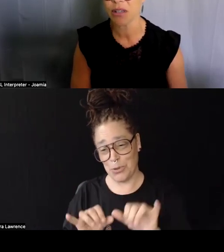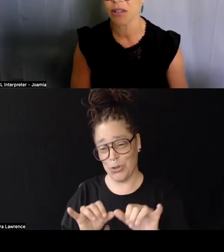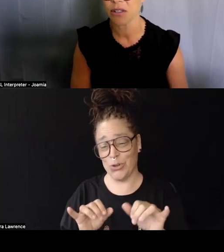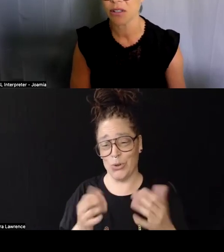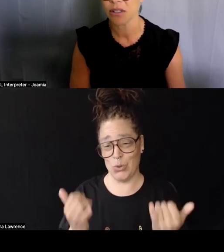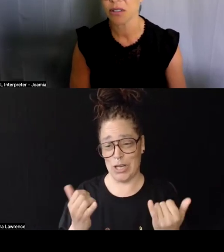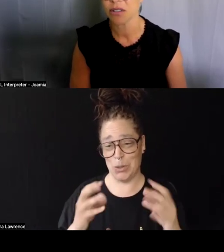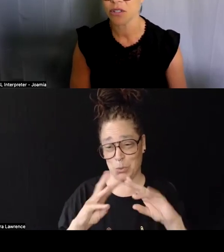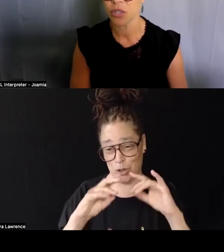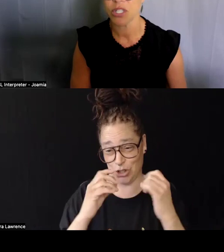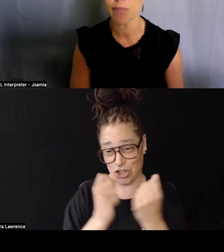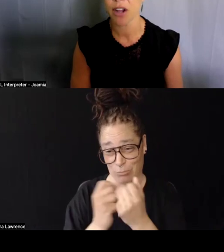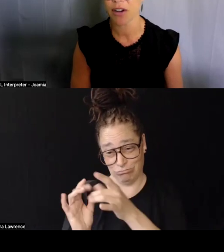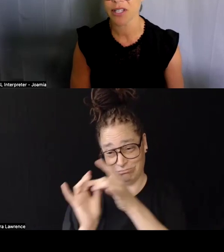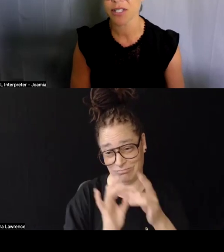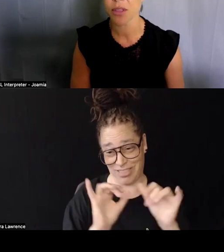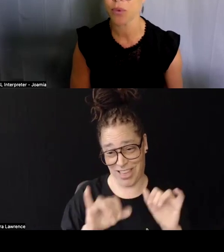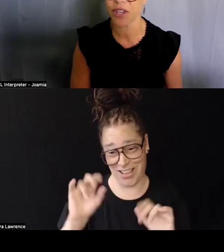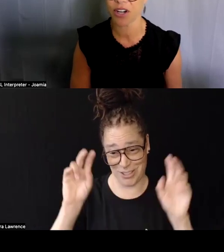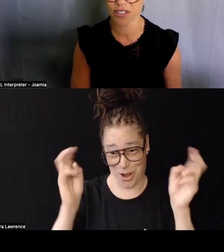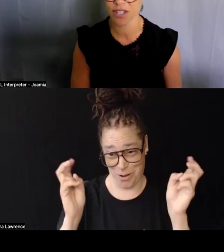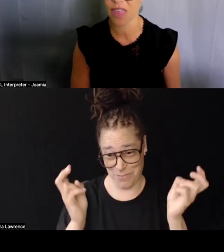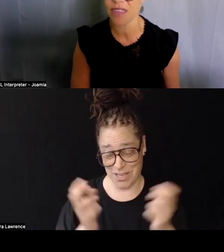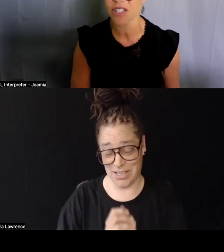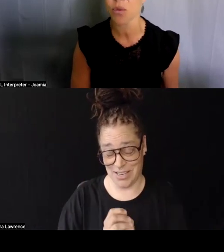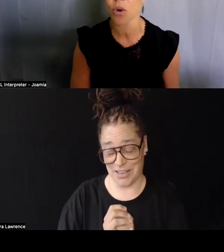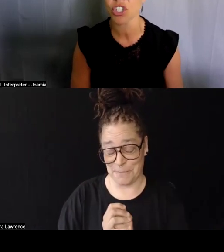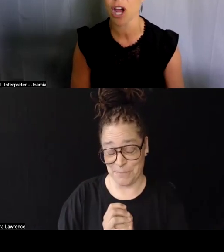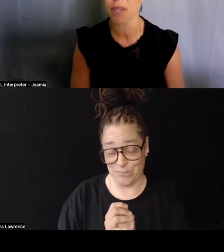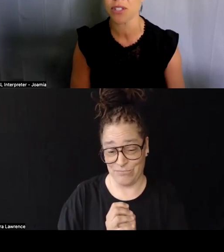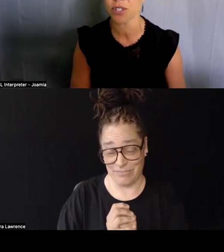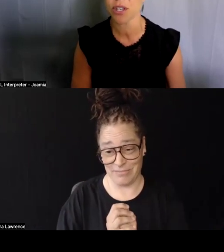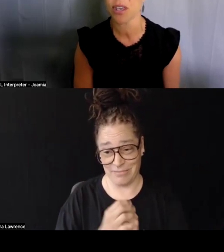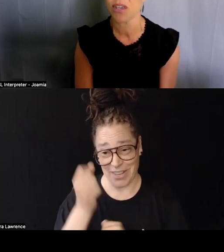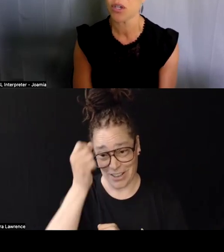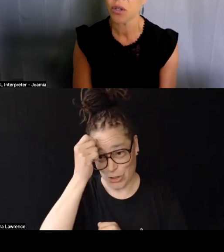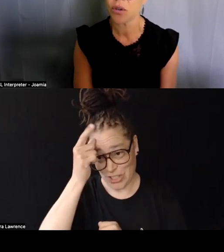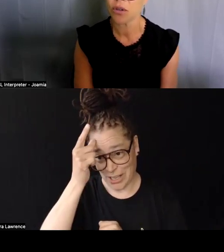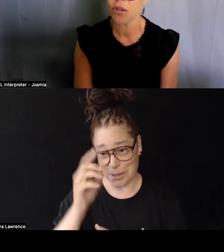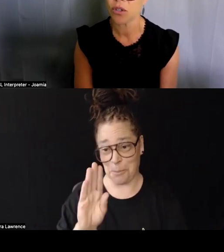continuing to inspire us through the arts. And this workshop is